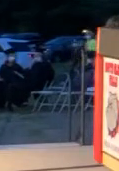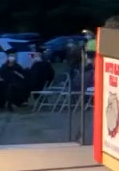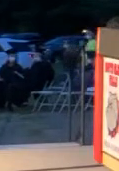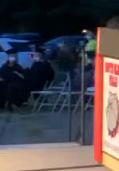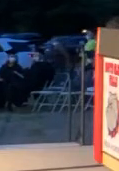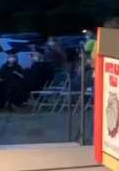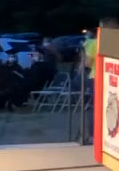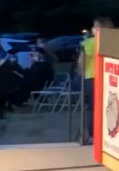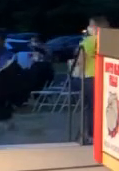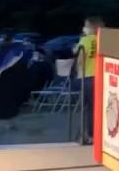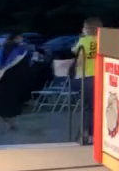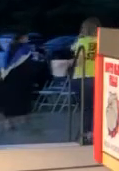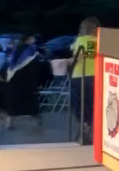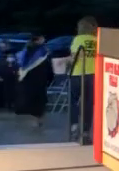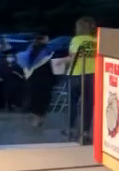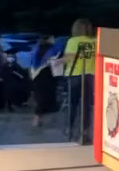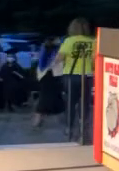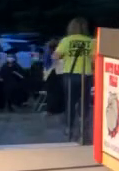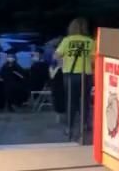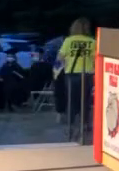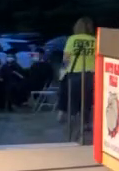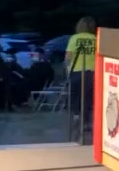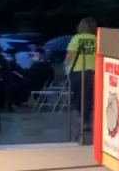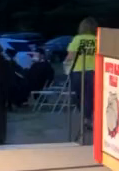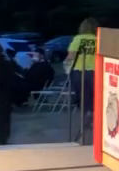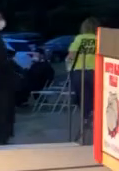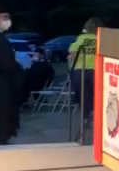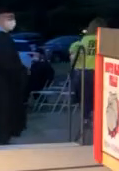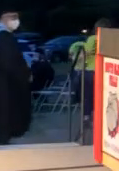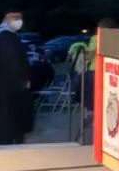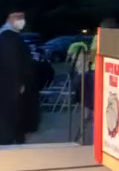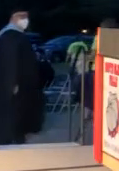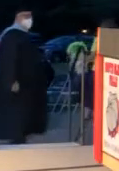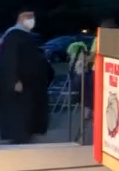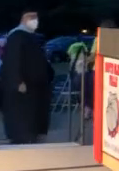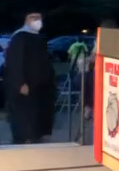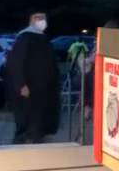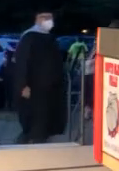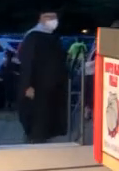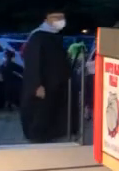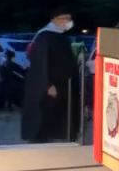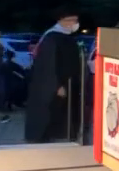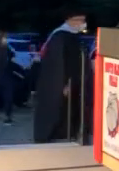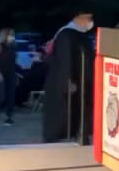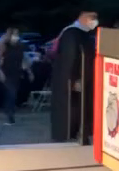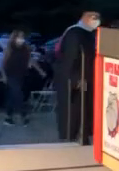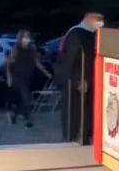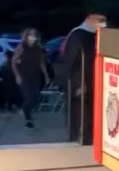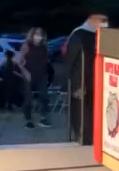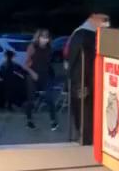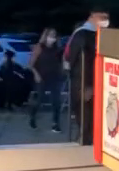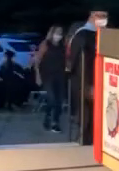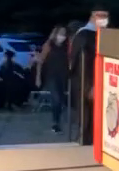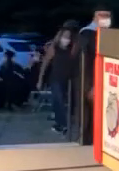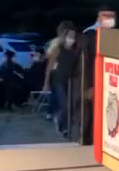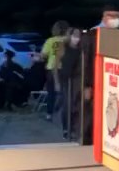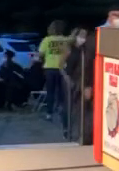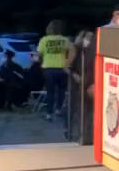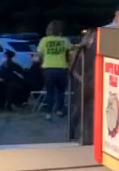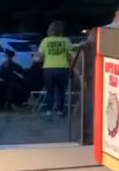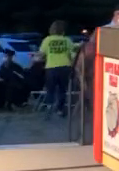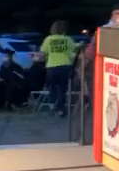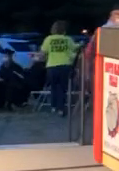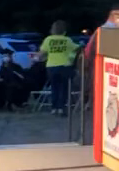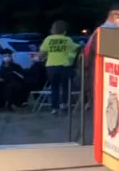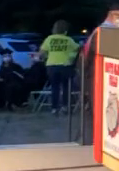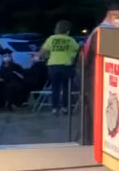lot about what is considered to be essential. But I thank you for modeling for all of us, for our community, for our school,